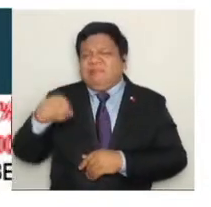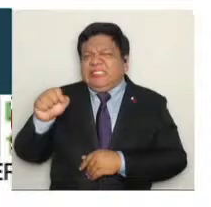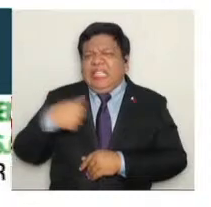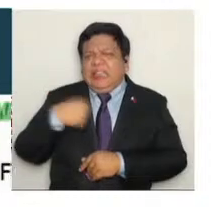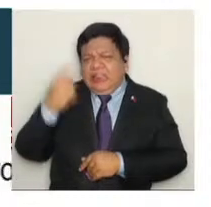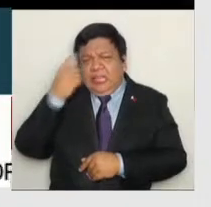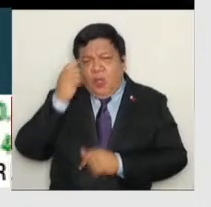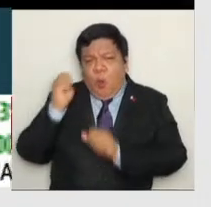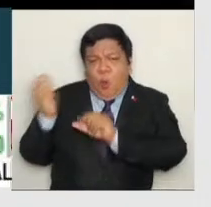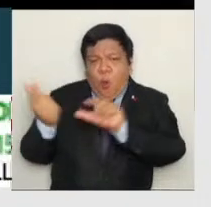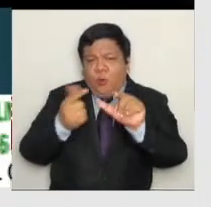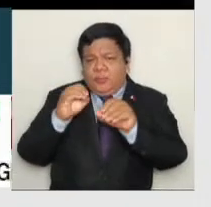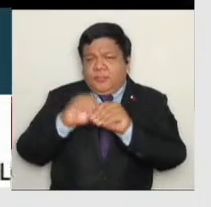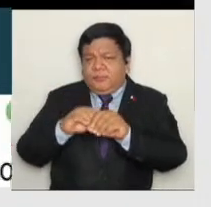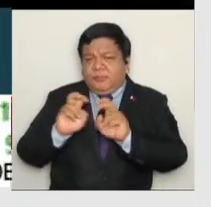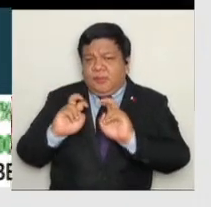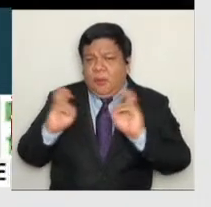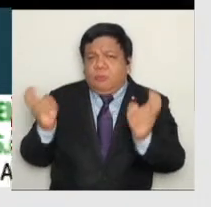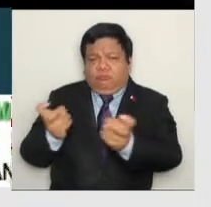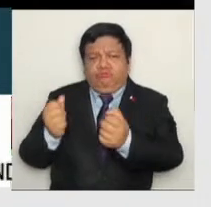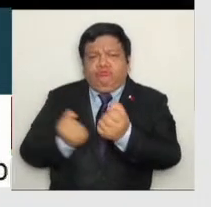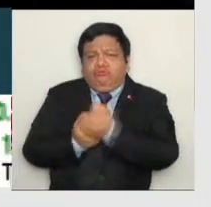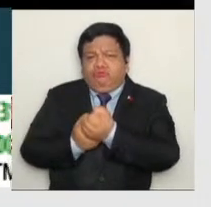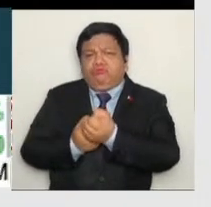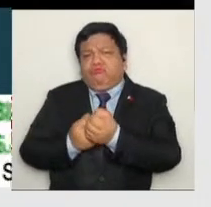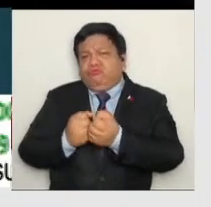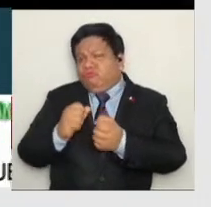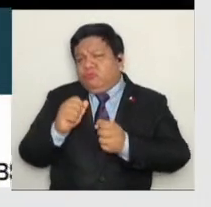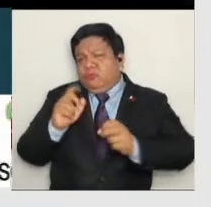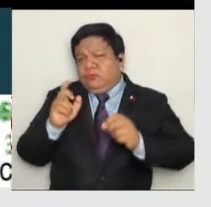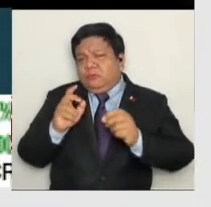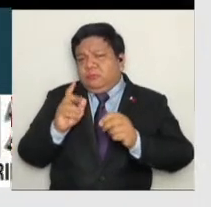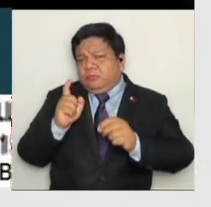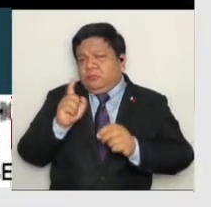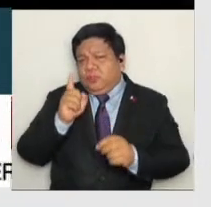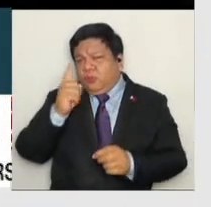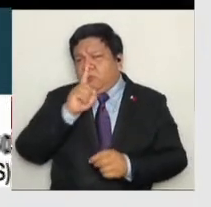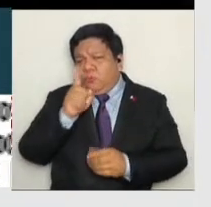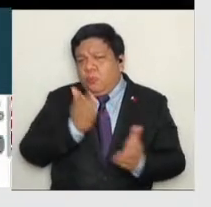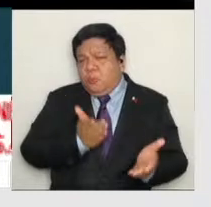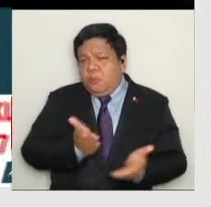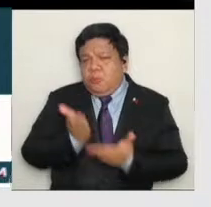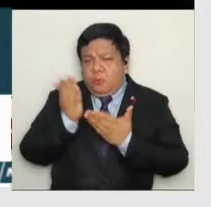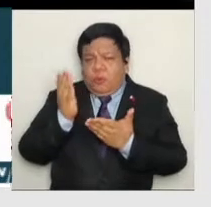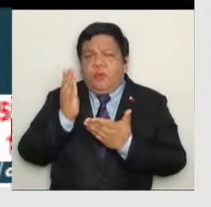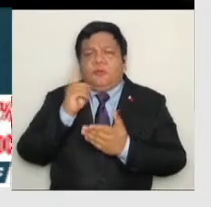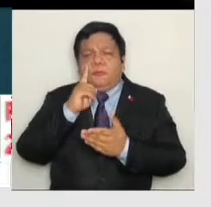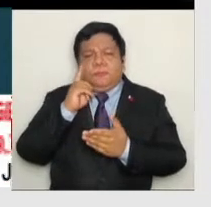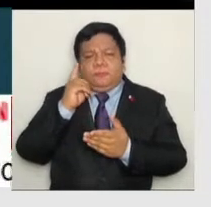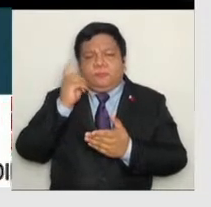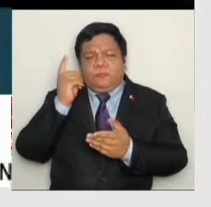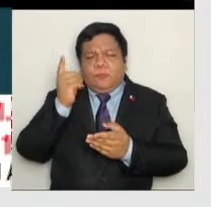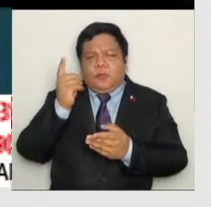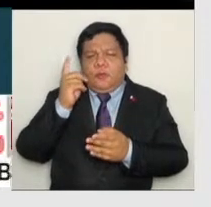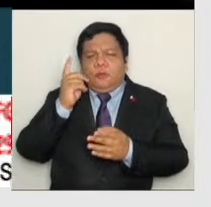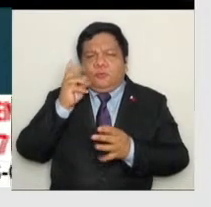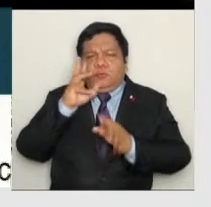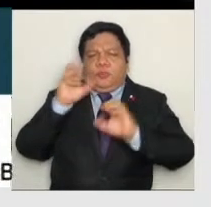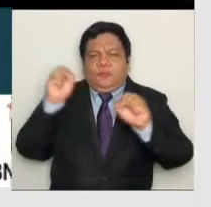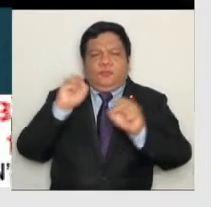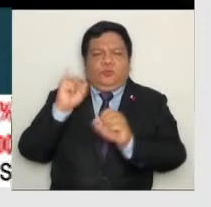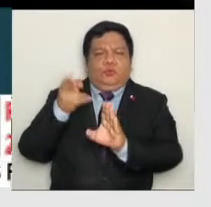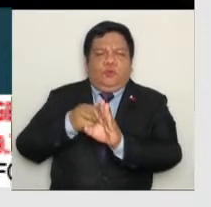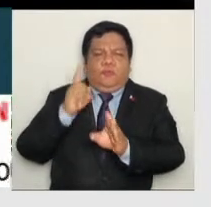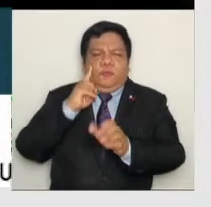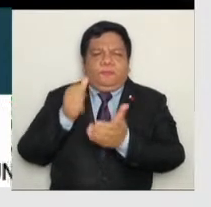in the cabinet supports the proposal that the president should run for vice president. And is